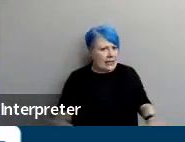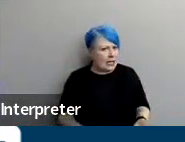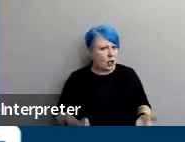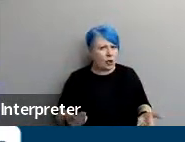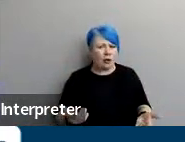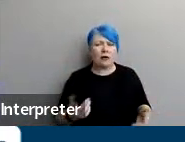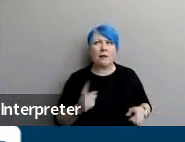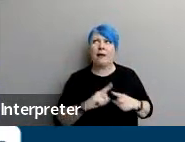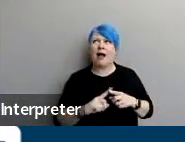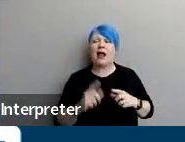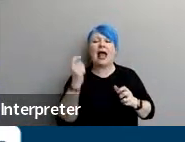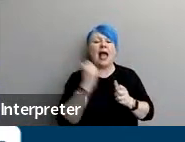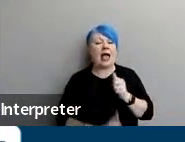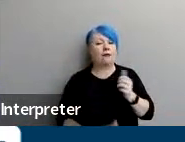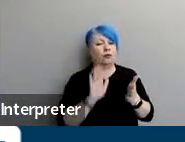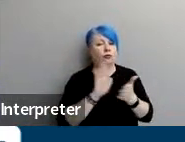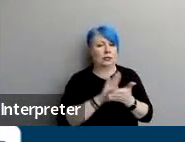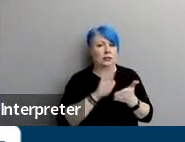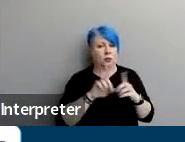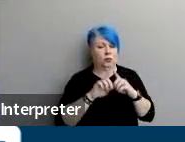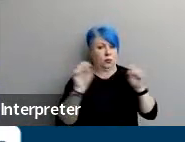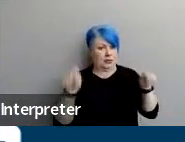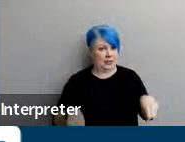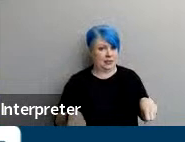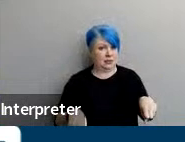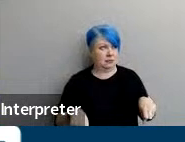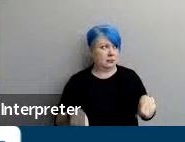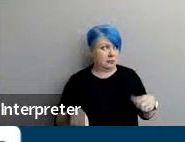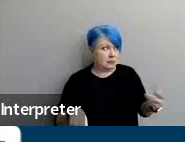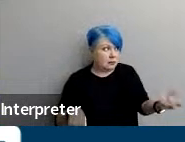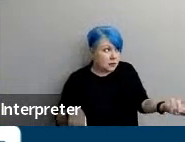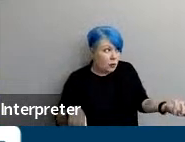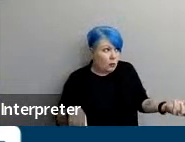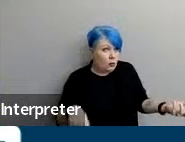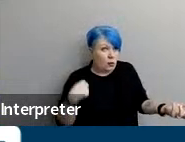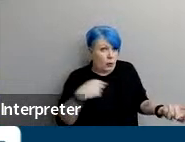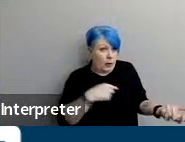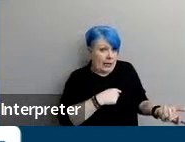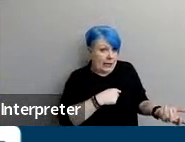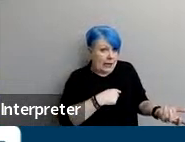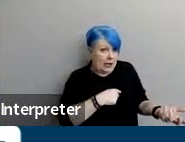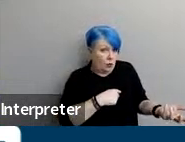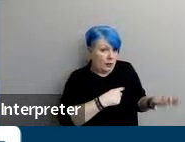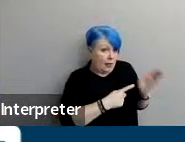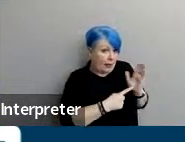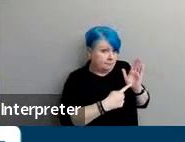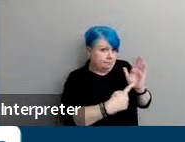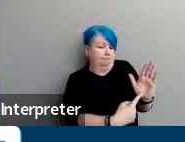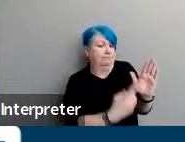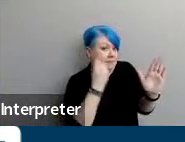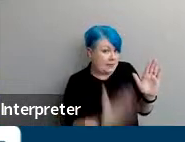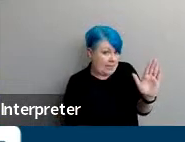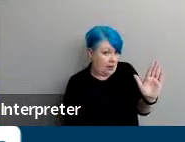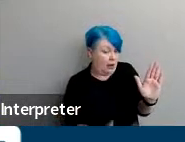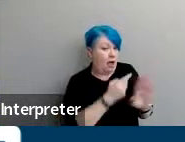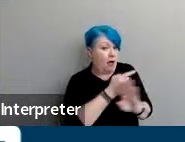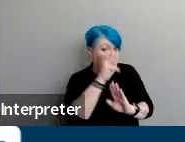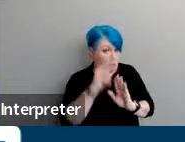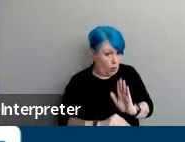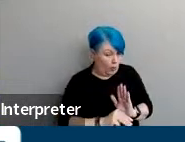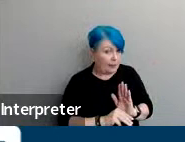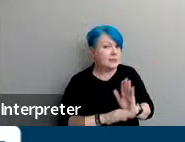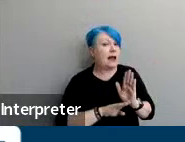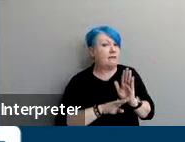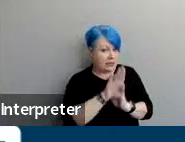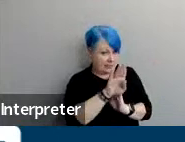school system. And so, in other words, we would be presenting data of programs that were developed through